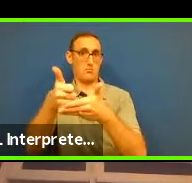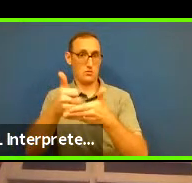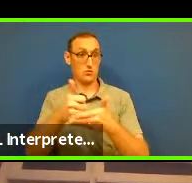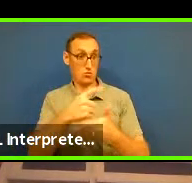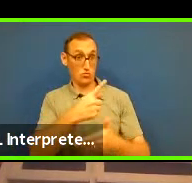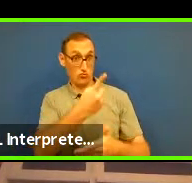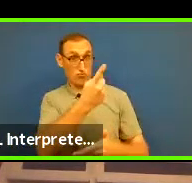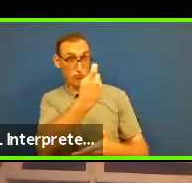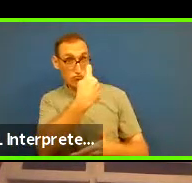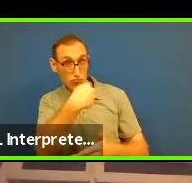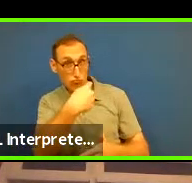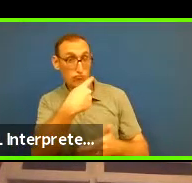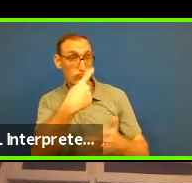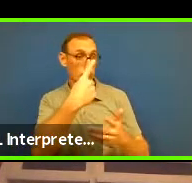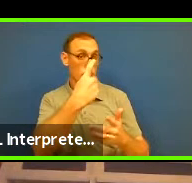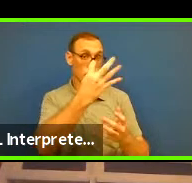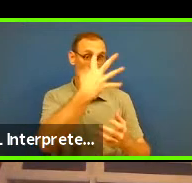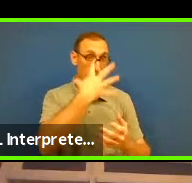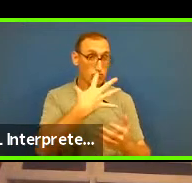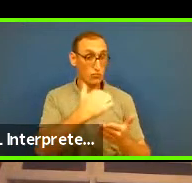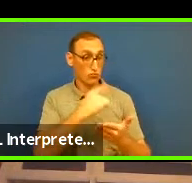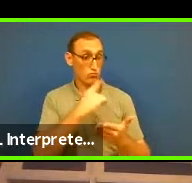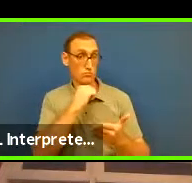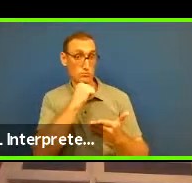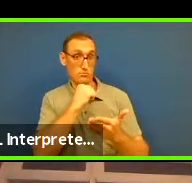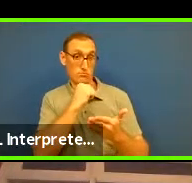we are open to that input and feedback.